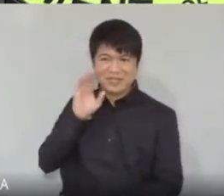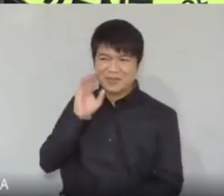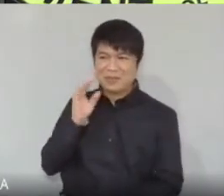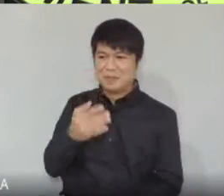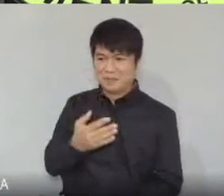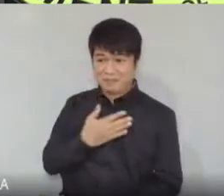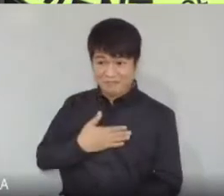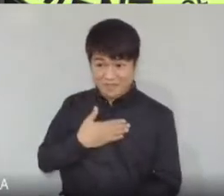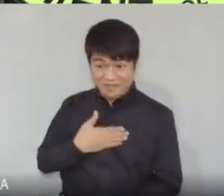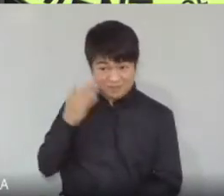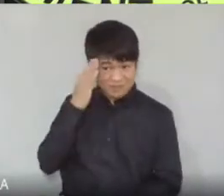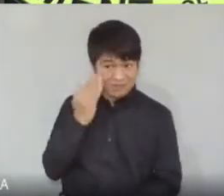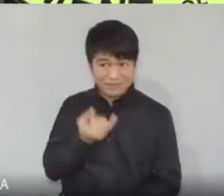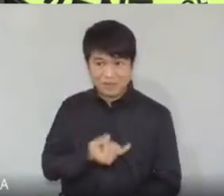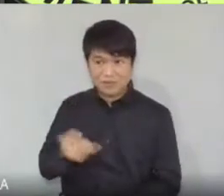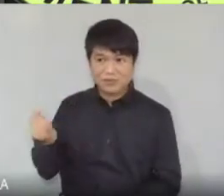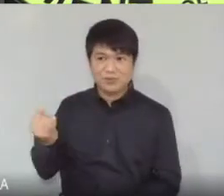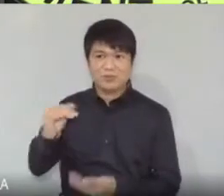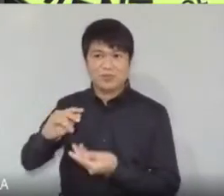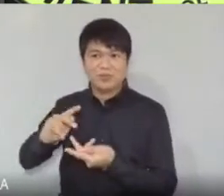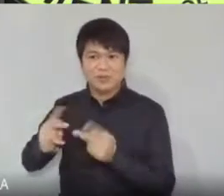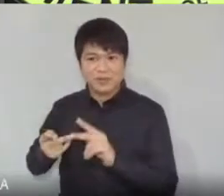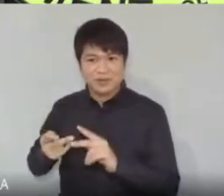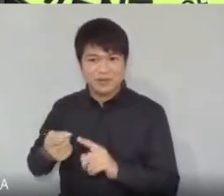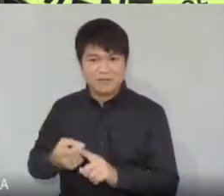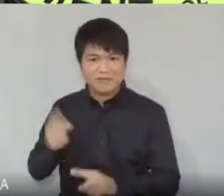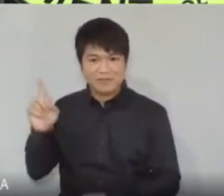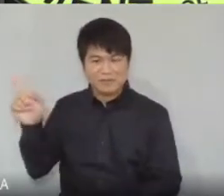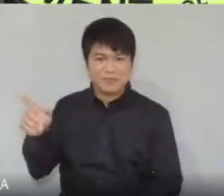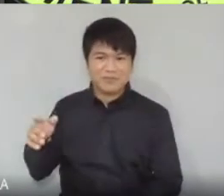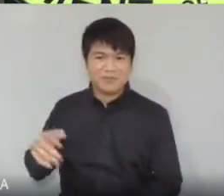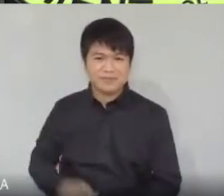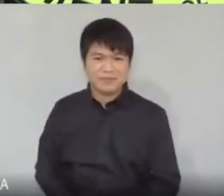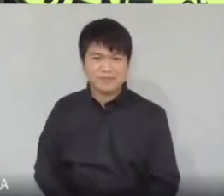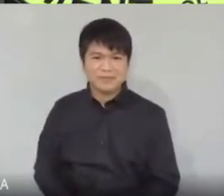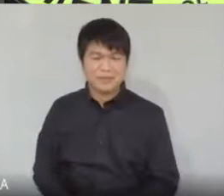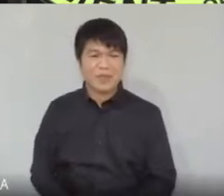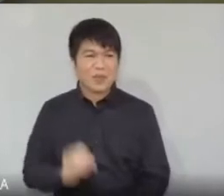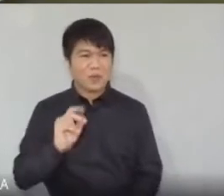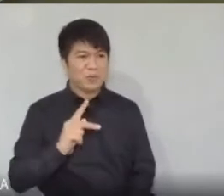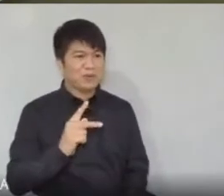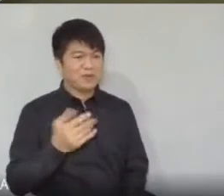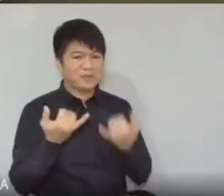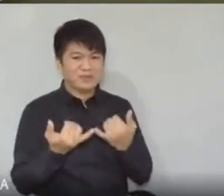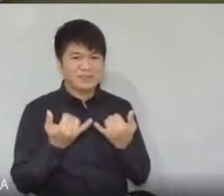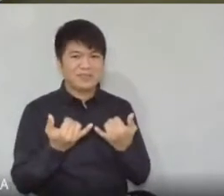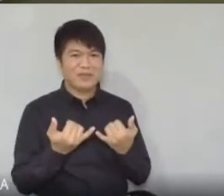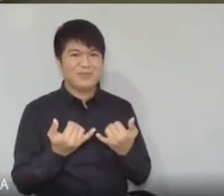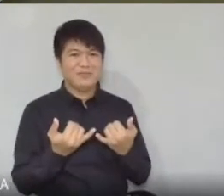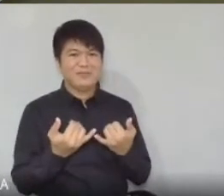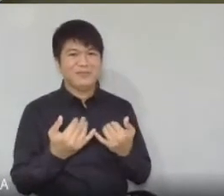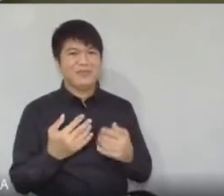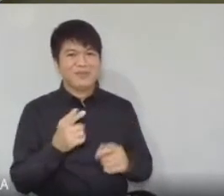telehealth. First to speak is the mayor of Taguig City and the current head of the Taguig City Health